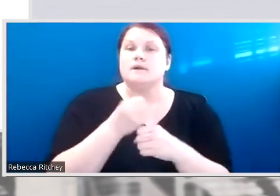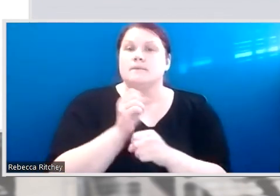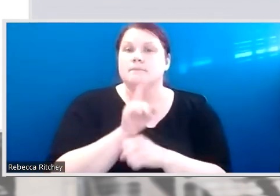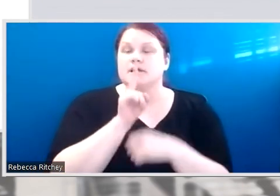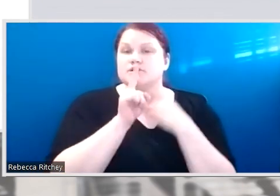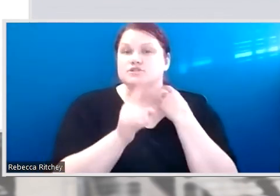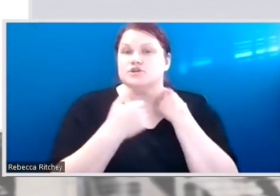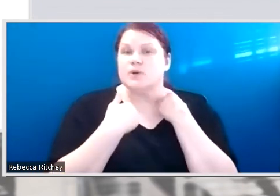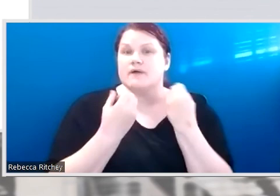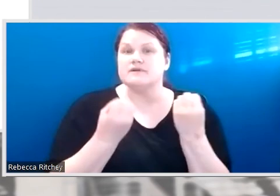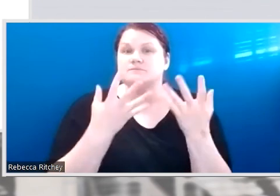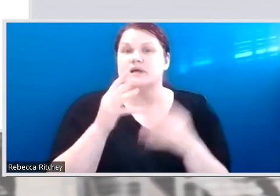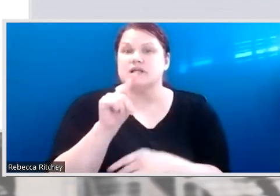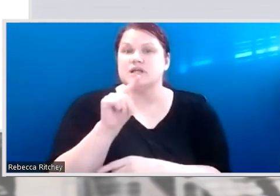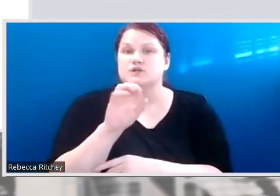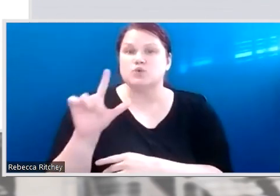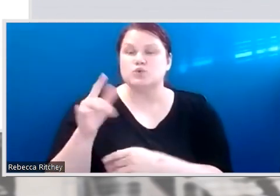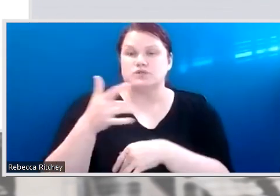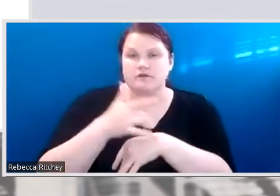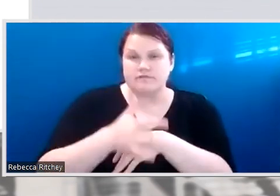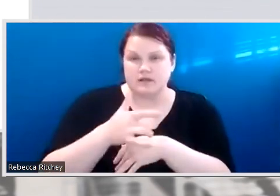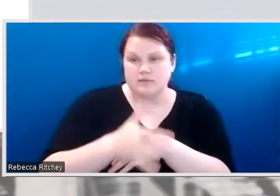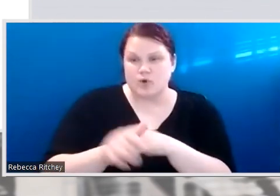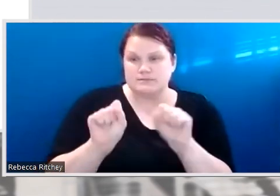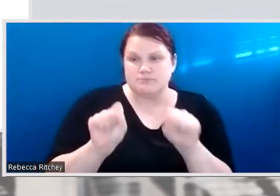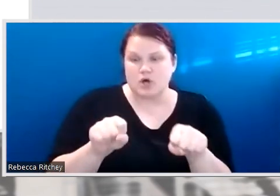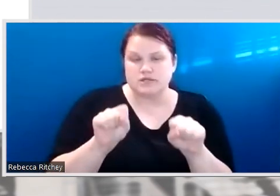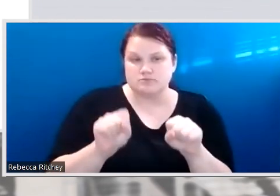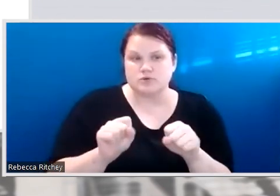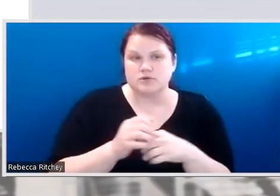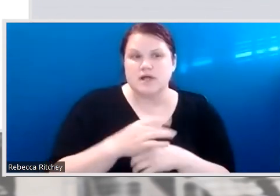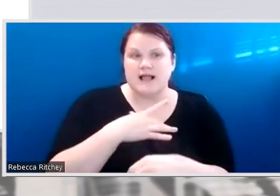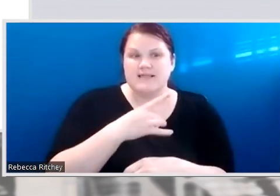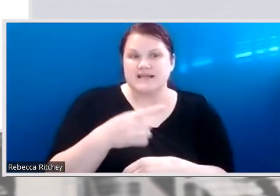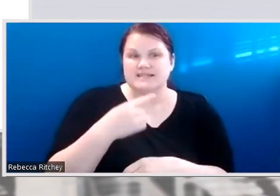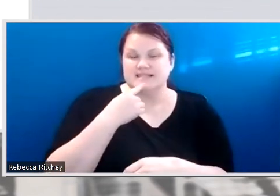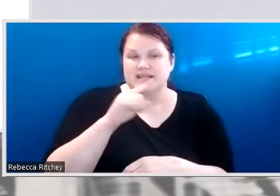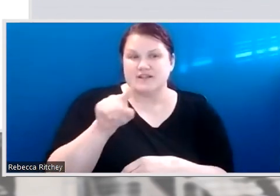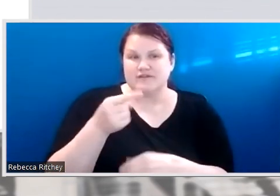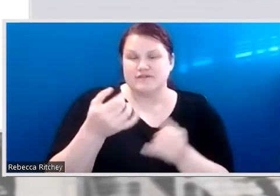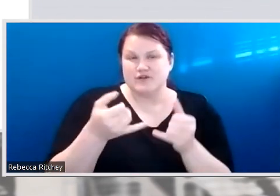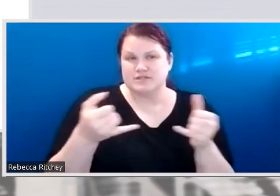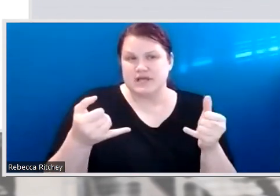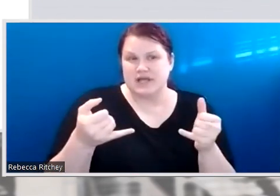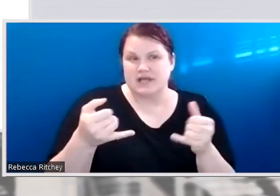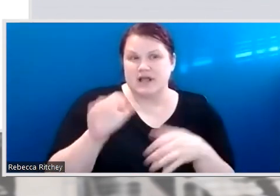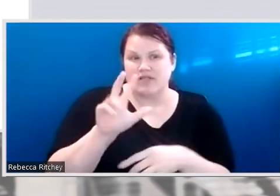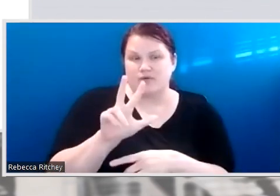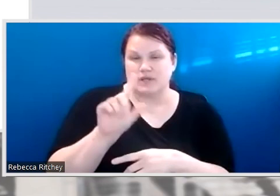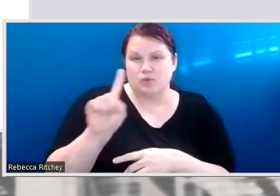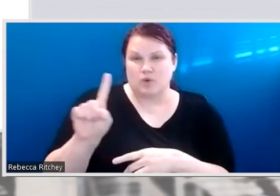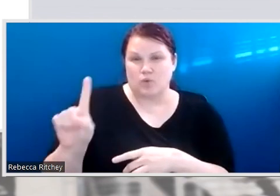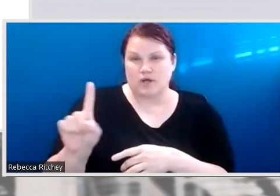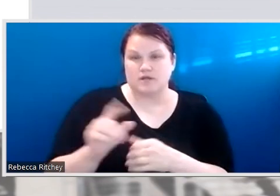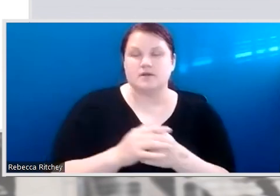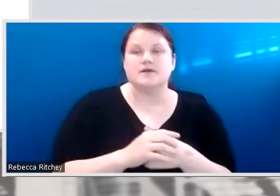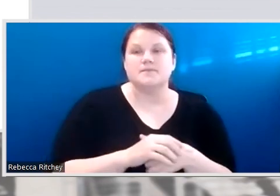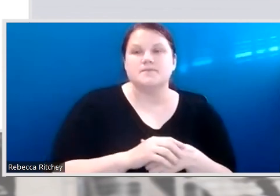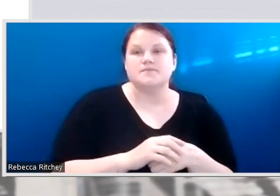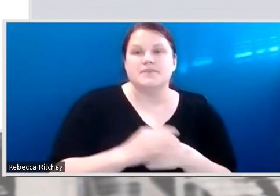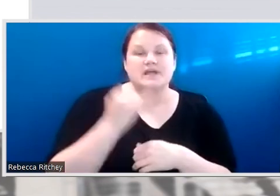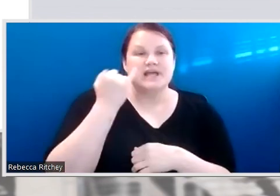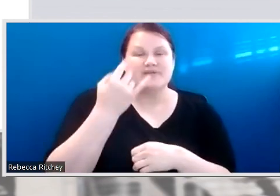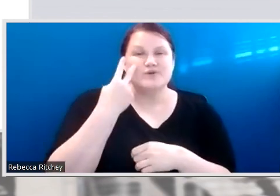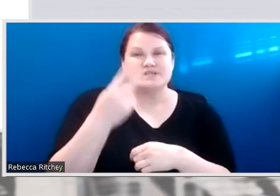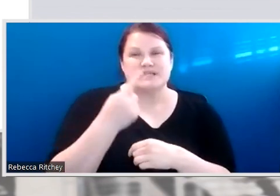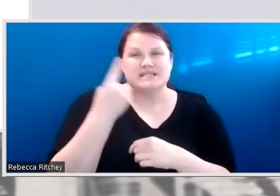have as many tools available to you as possible. I always like to say the first line of defense for capital projects is 311. If you see something that